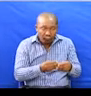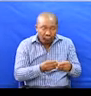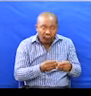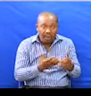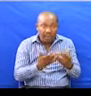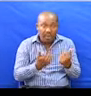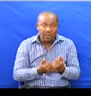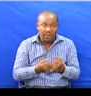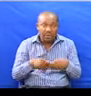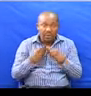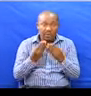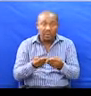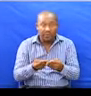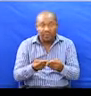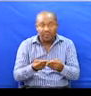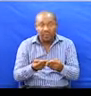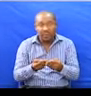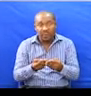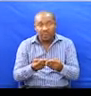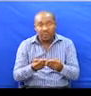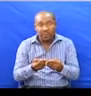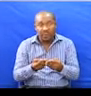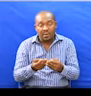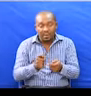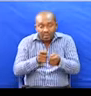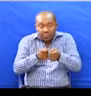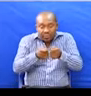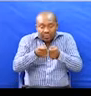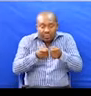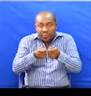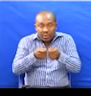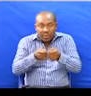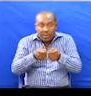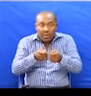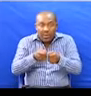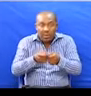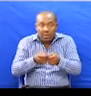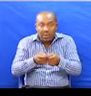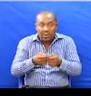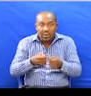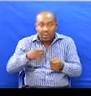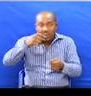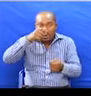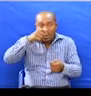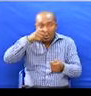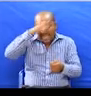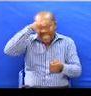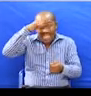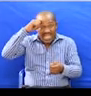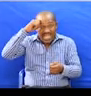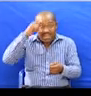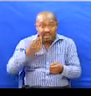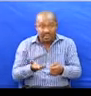a tendency of conducting heat slowly. Has got a tendency of conducting heat what? Slowly. By doing so, it